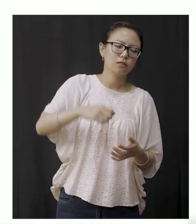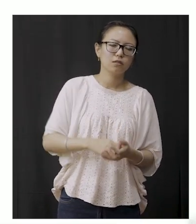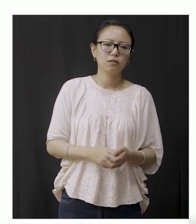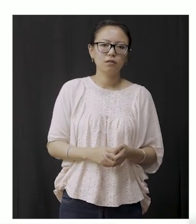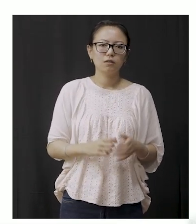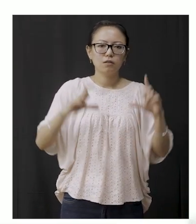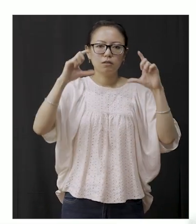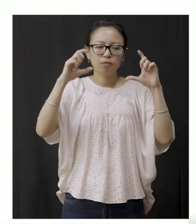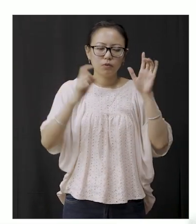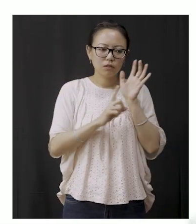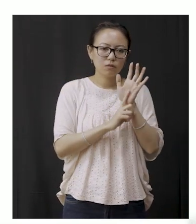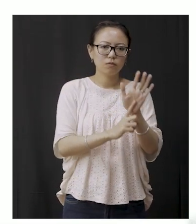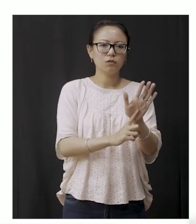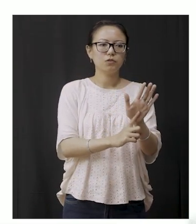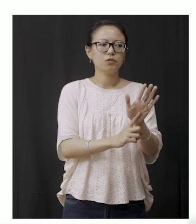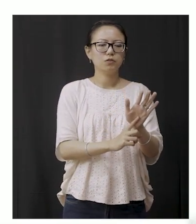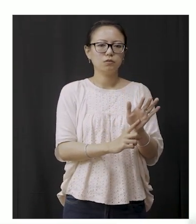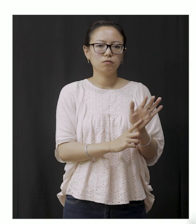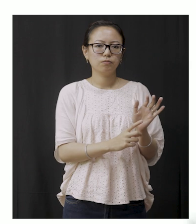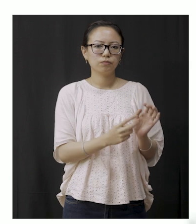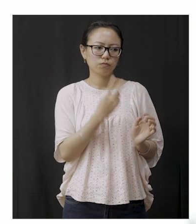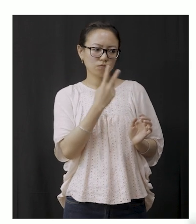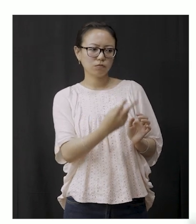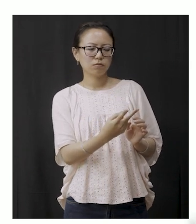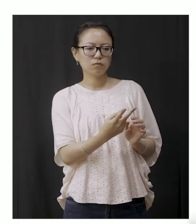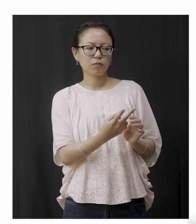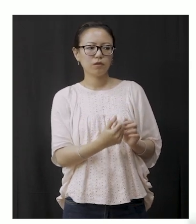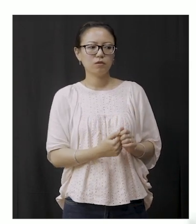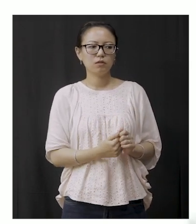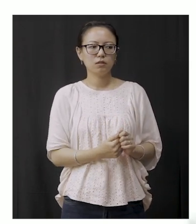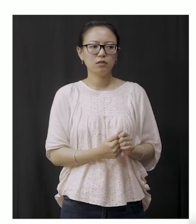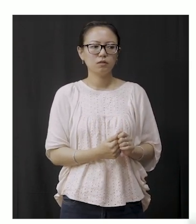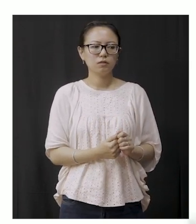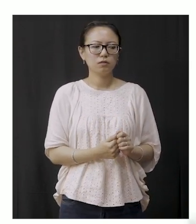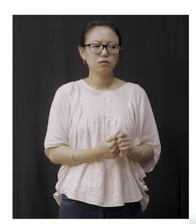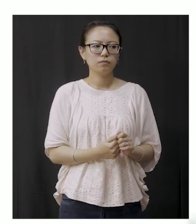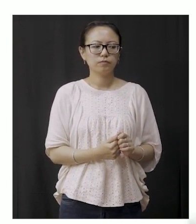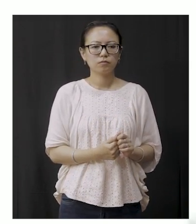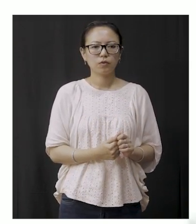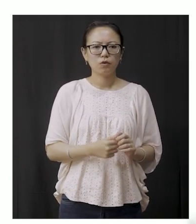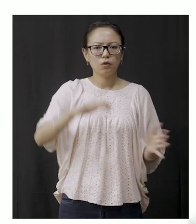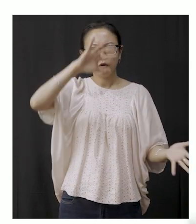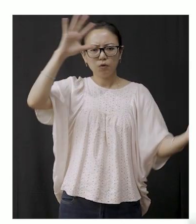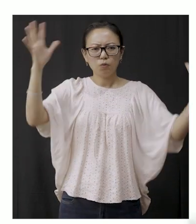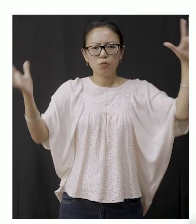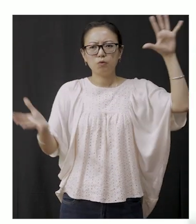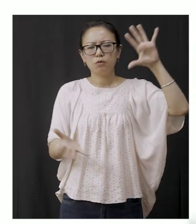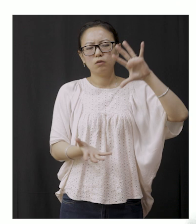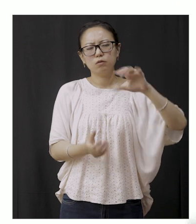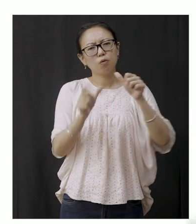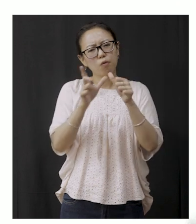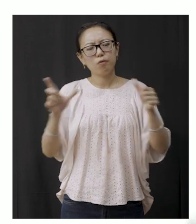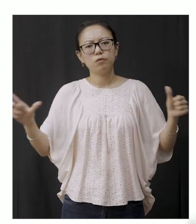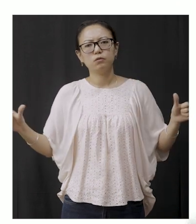can all see that it is shining down on a world that is sleeping. on a world that's sleeping. That means as